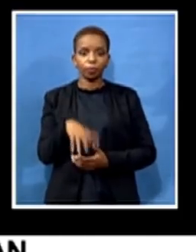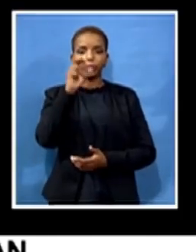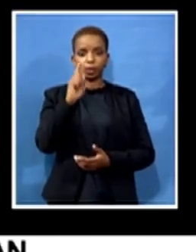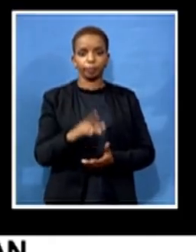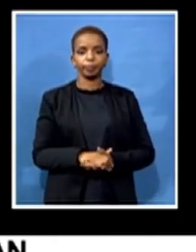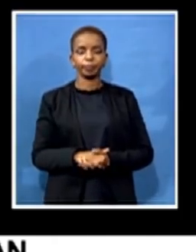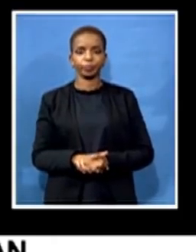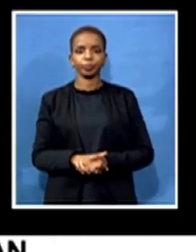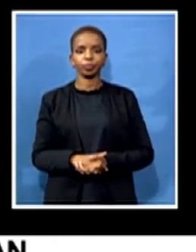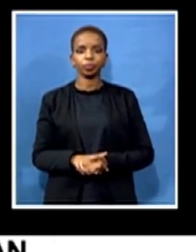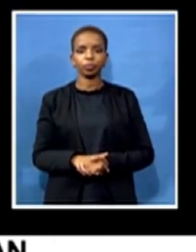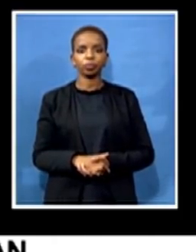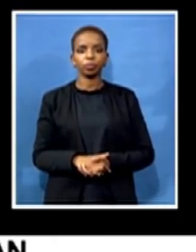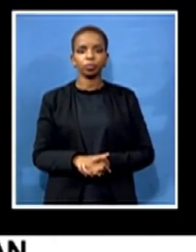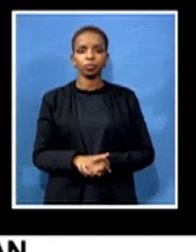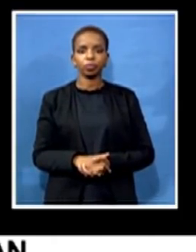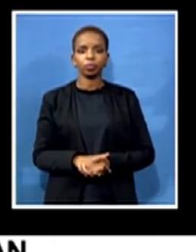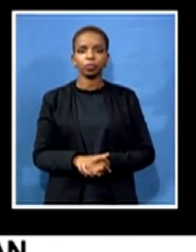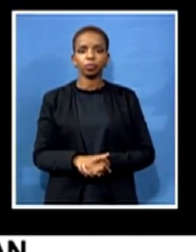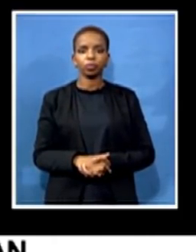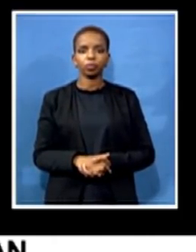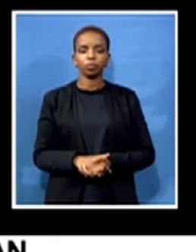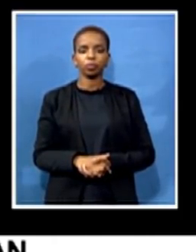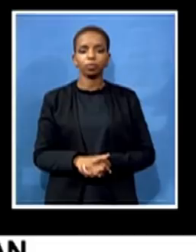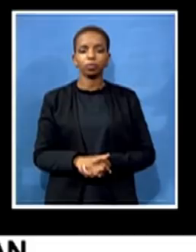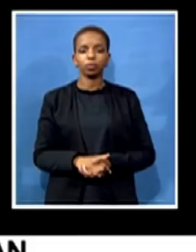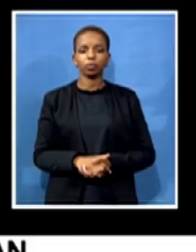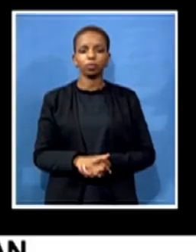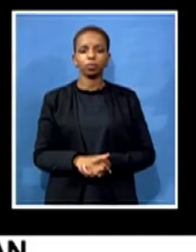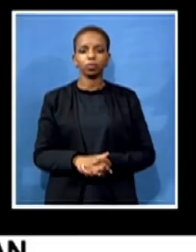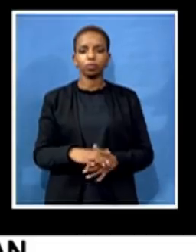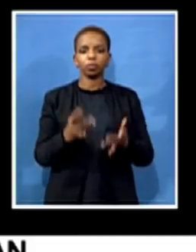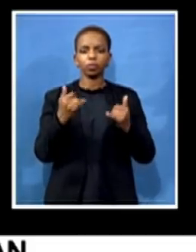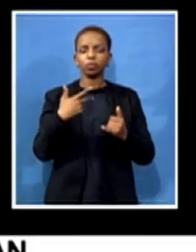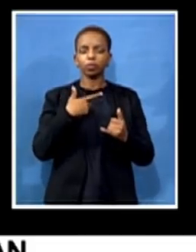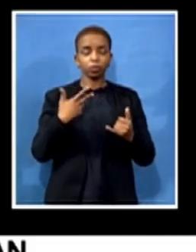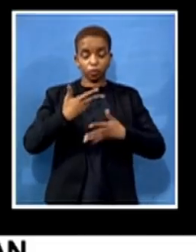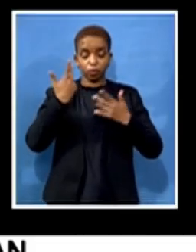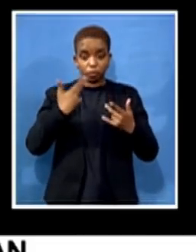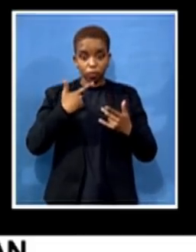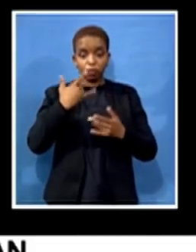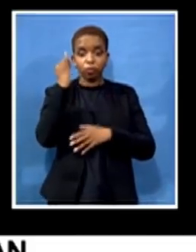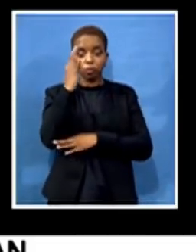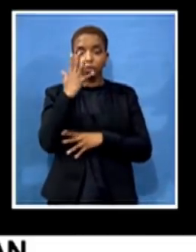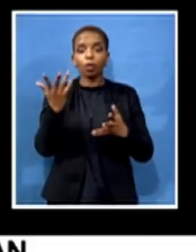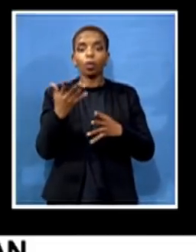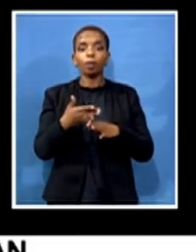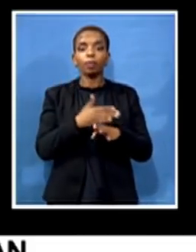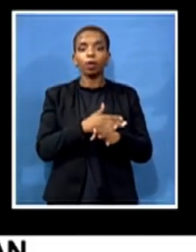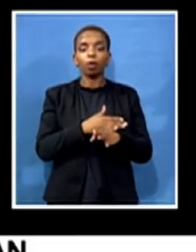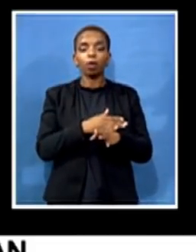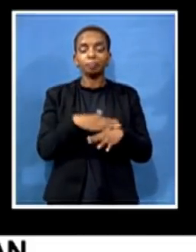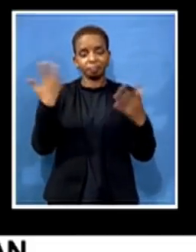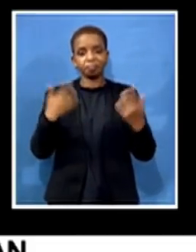Now, I don't know where I was when I was muted. But what I was saying that the